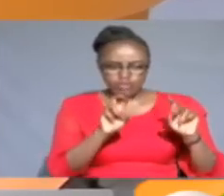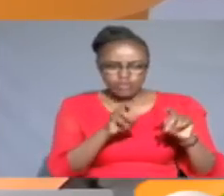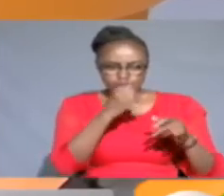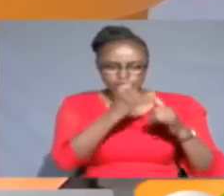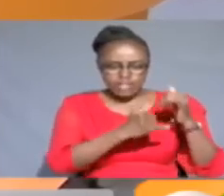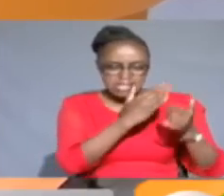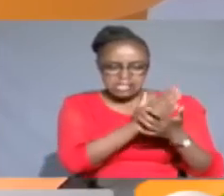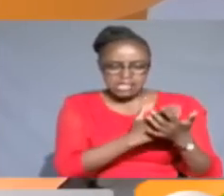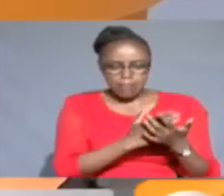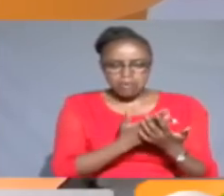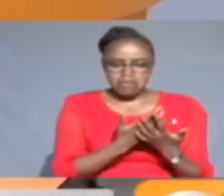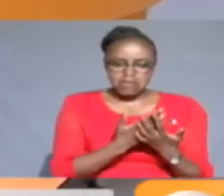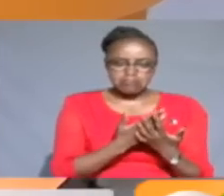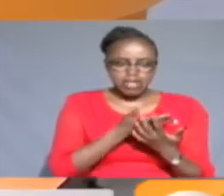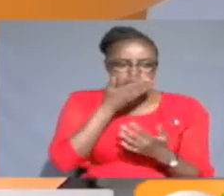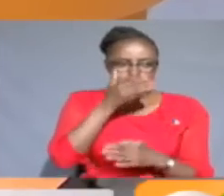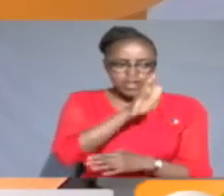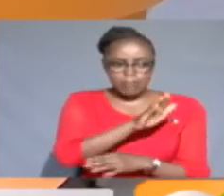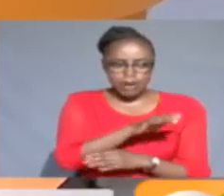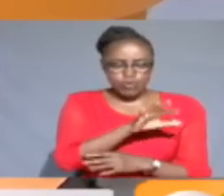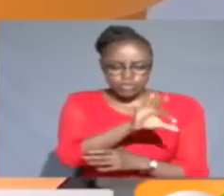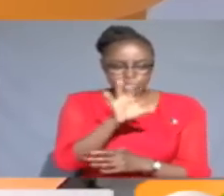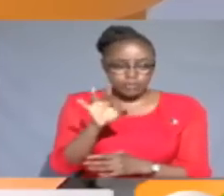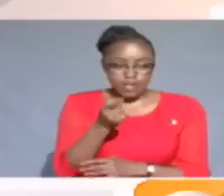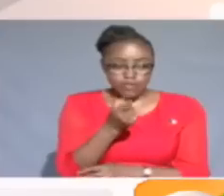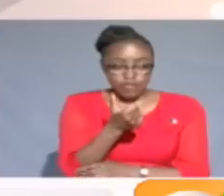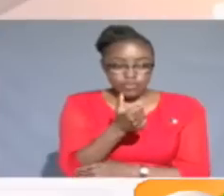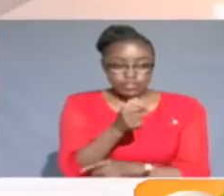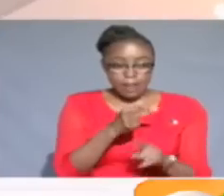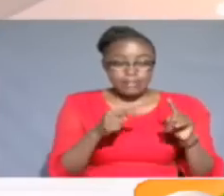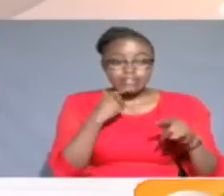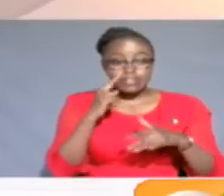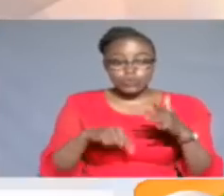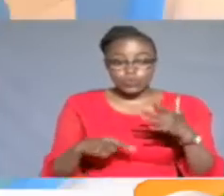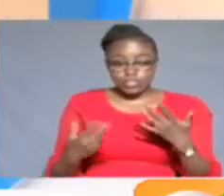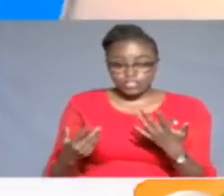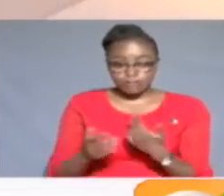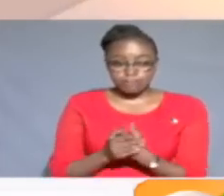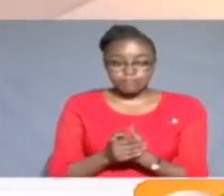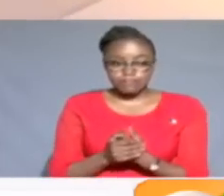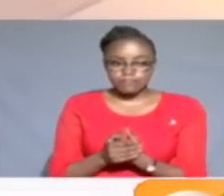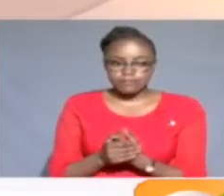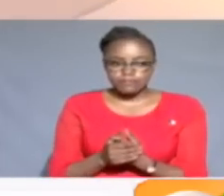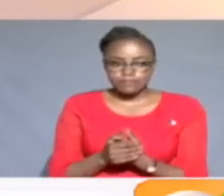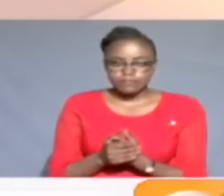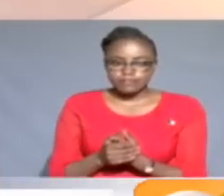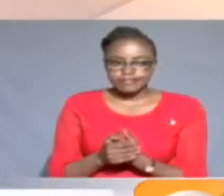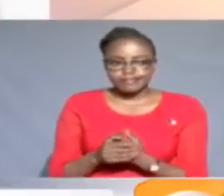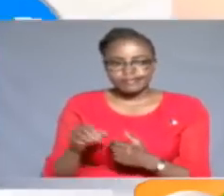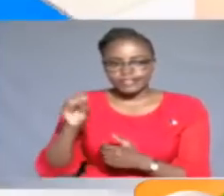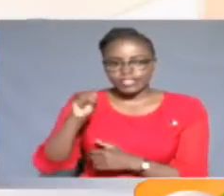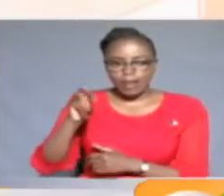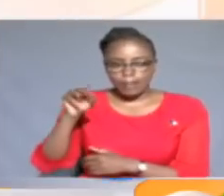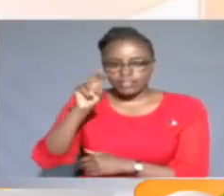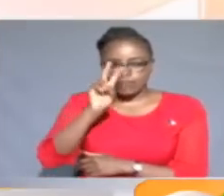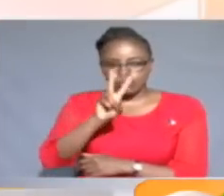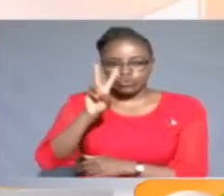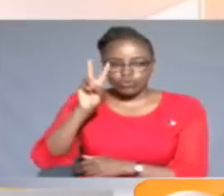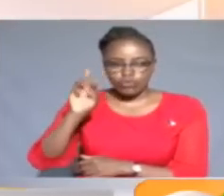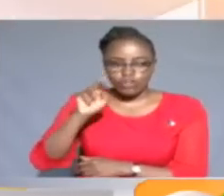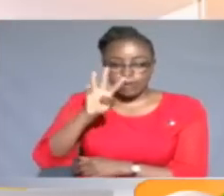some of the feedback again. I'll sample a few. This is what you're saying on Okay, our SMS number